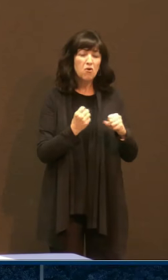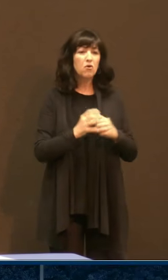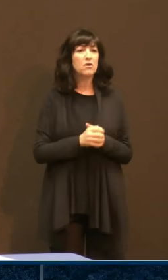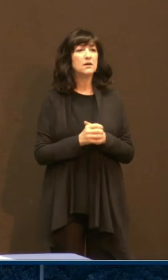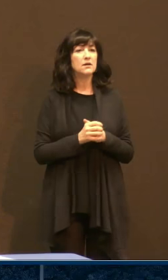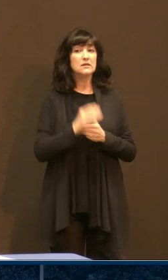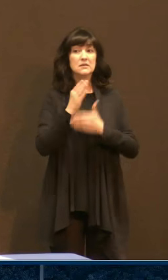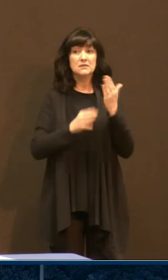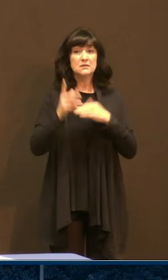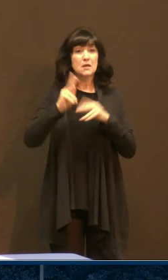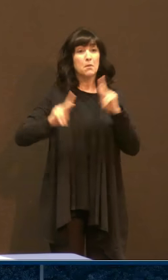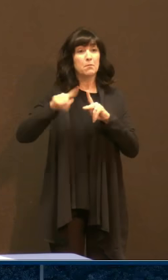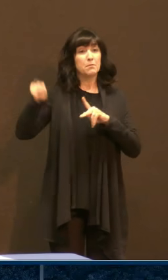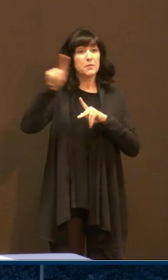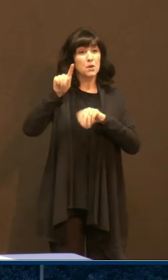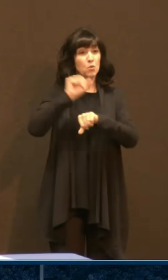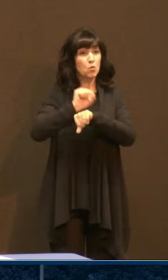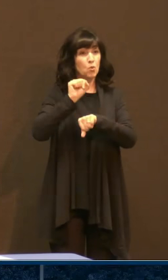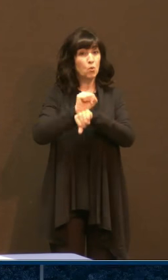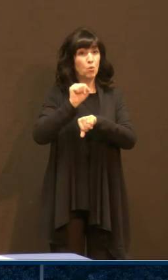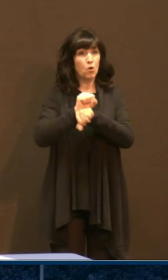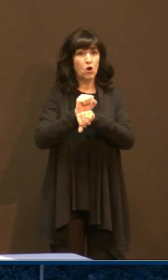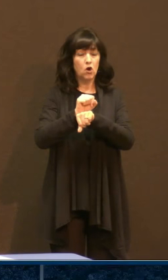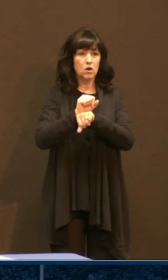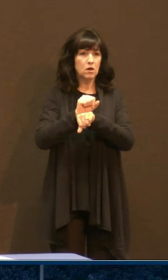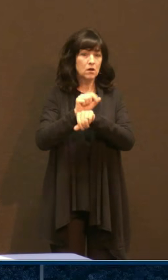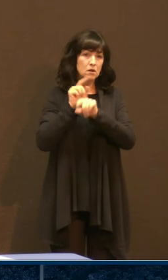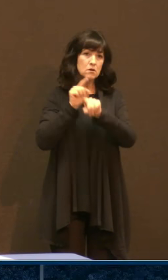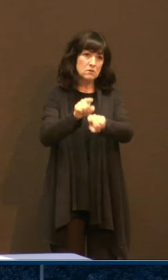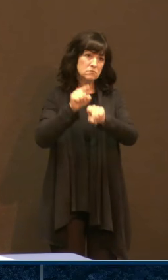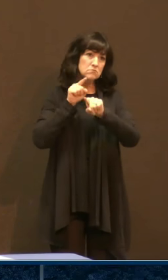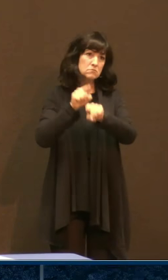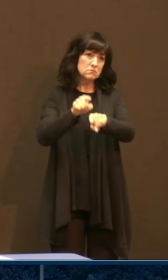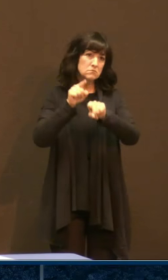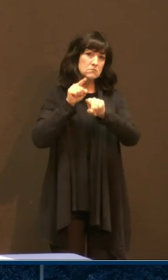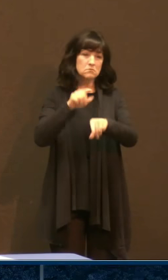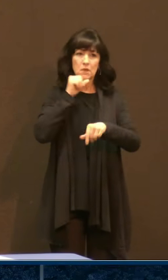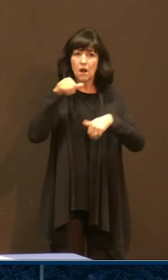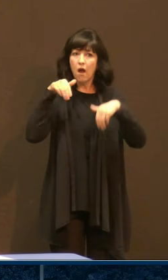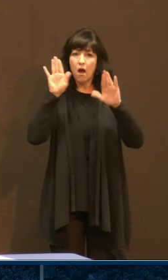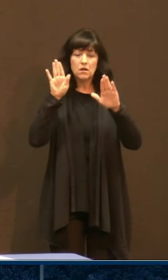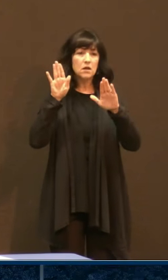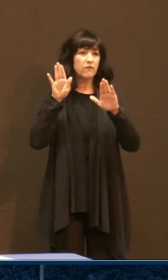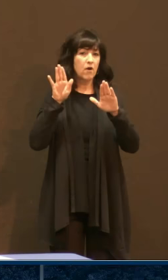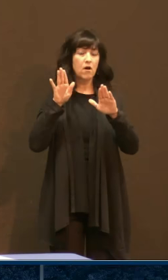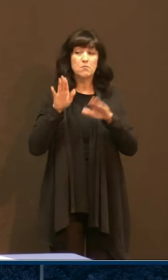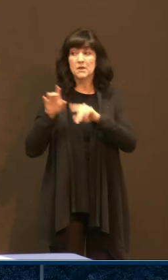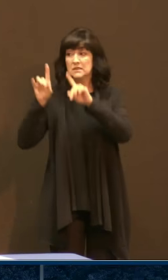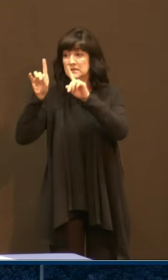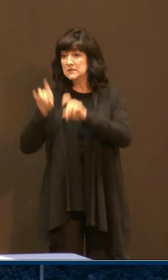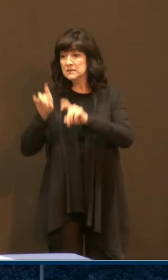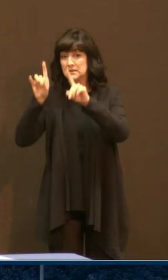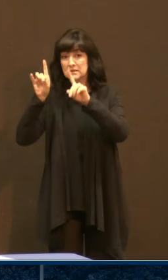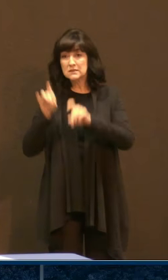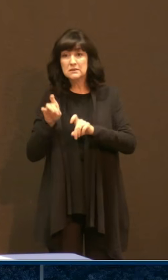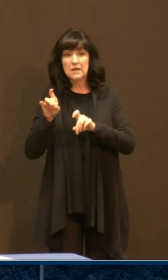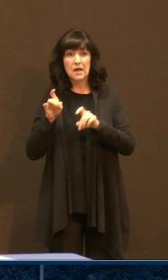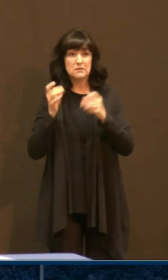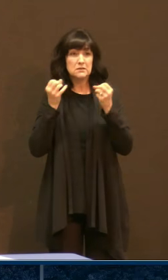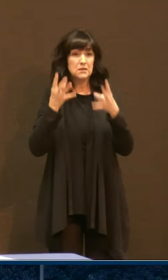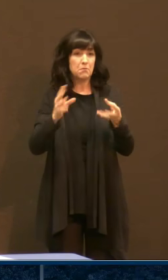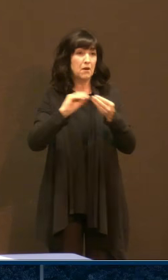day for weeks on end now, testing now over 21,000 Delawareans with all